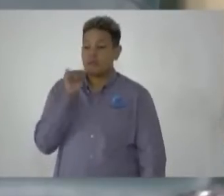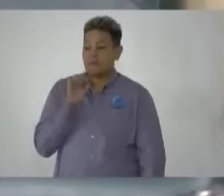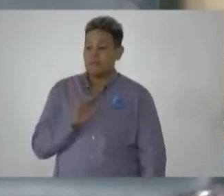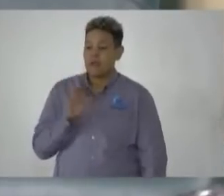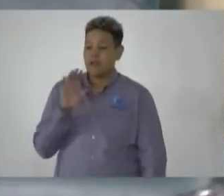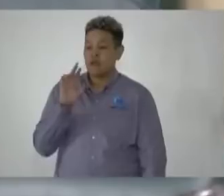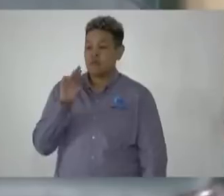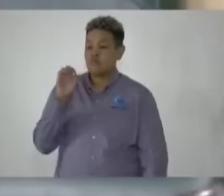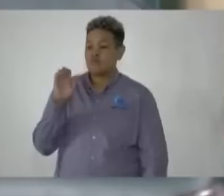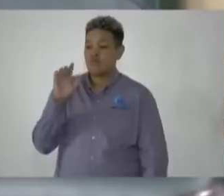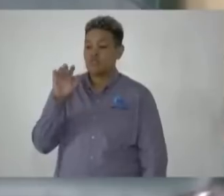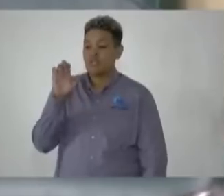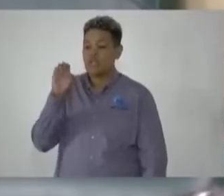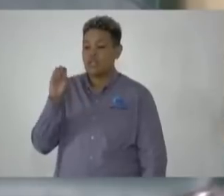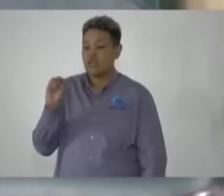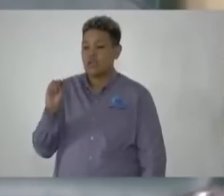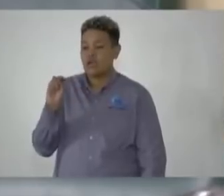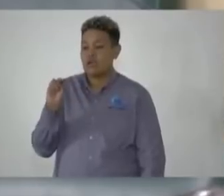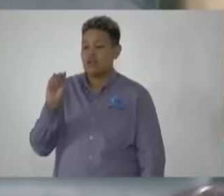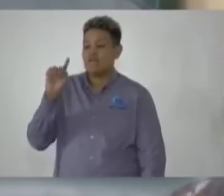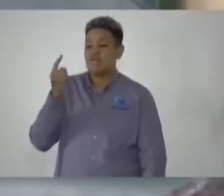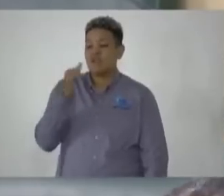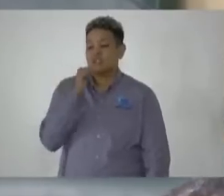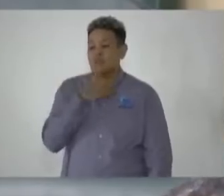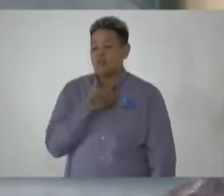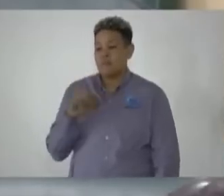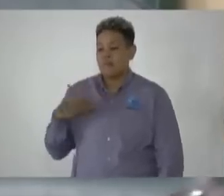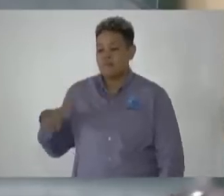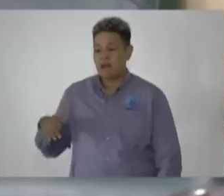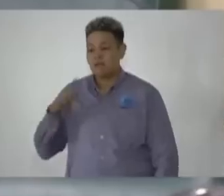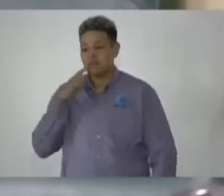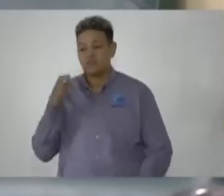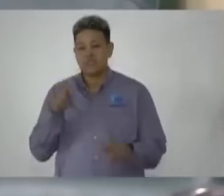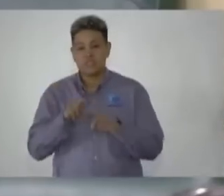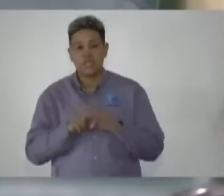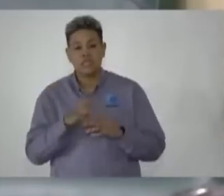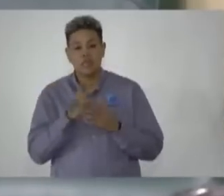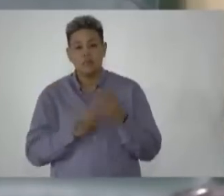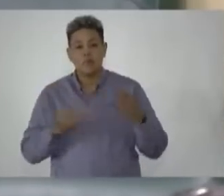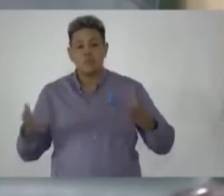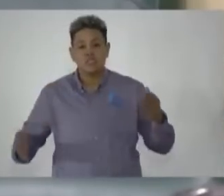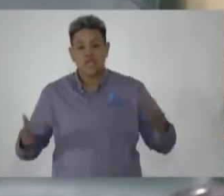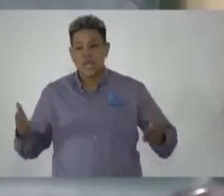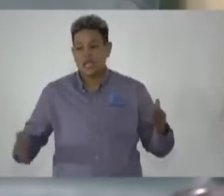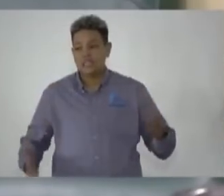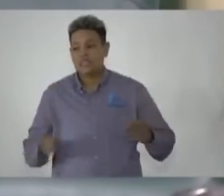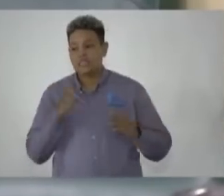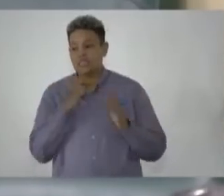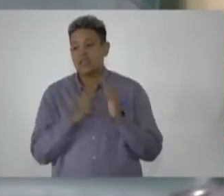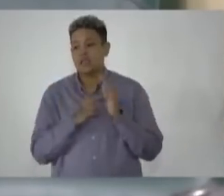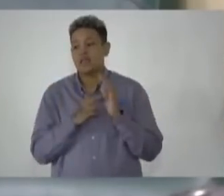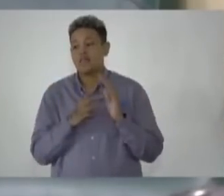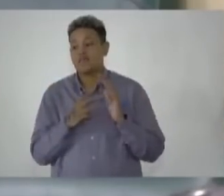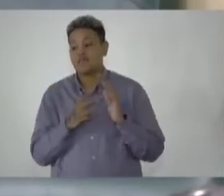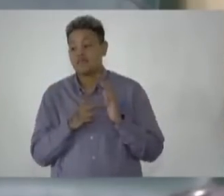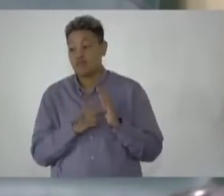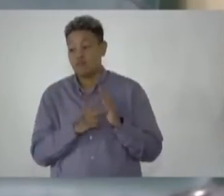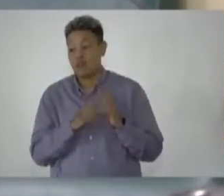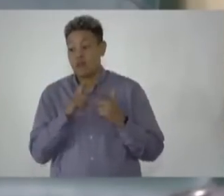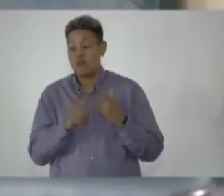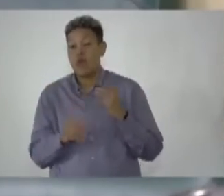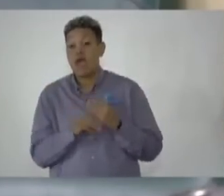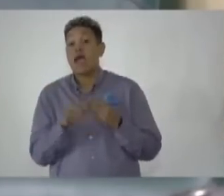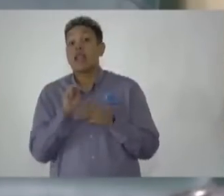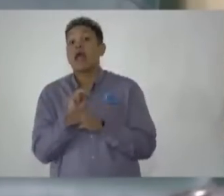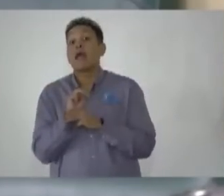Leon was the first member of Parliament to have sat on both sides of the houses and to have been a minister